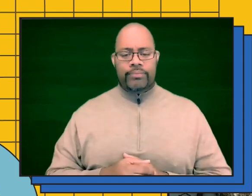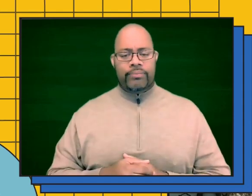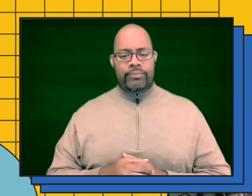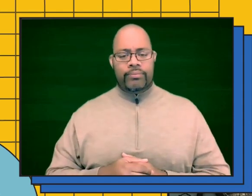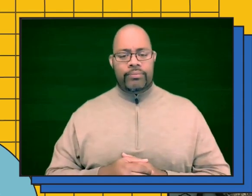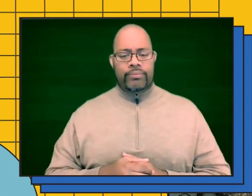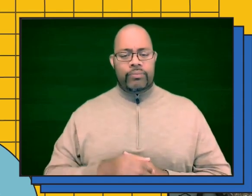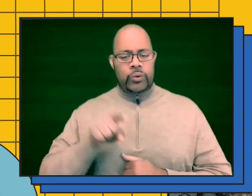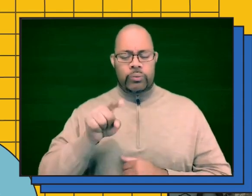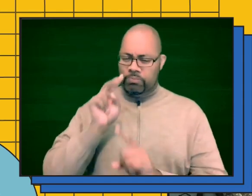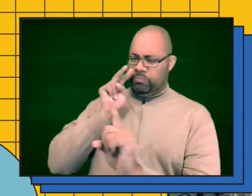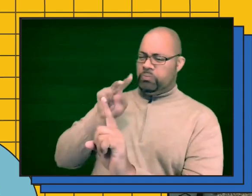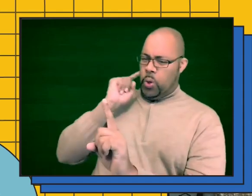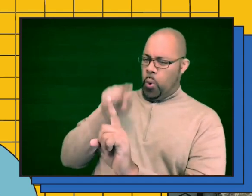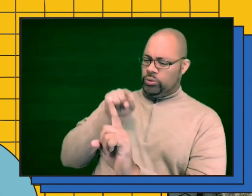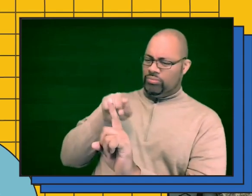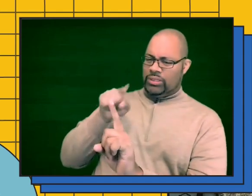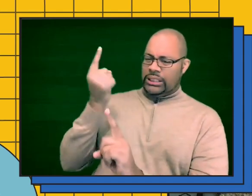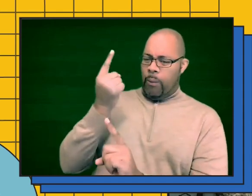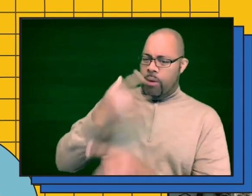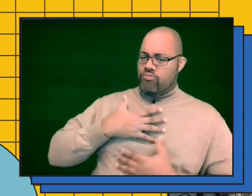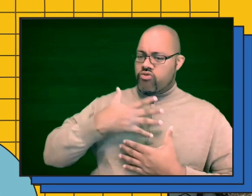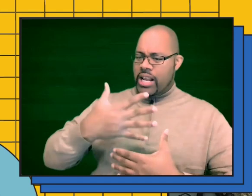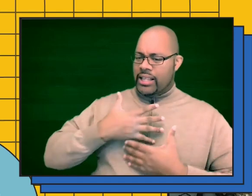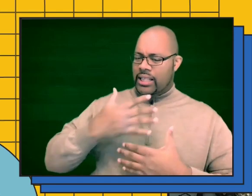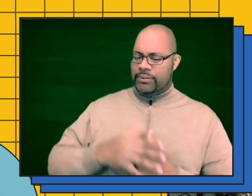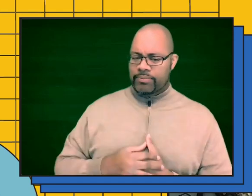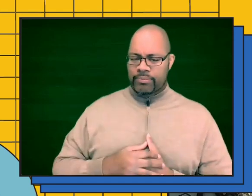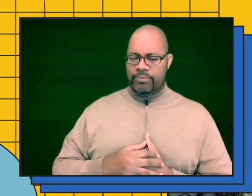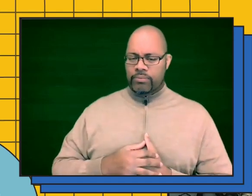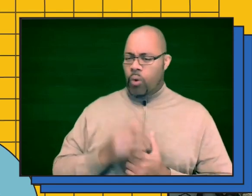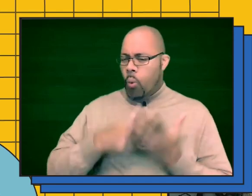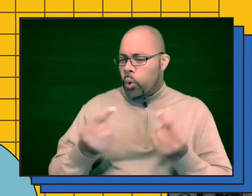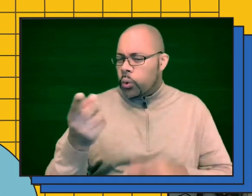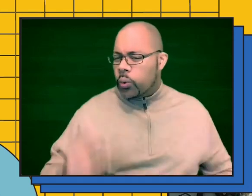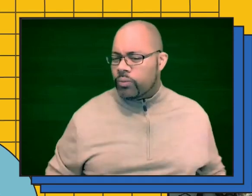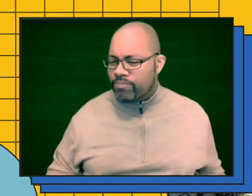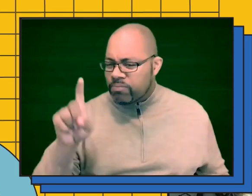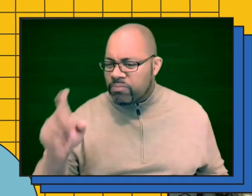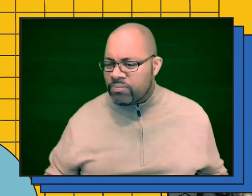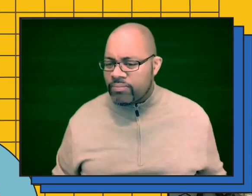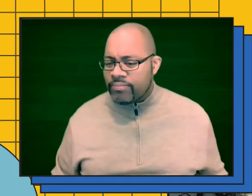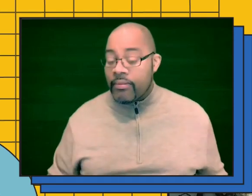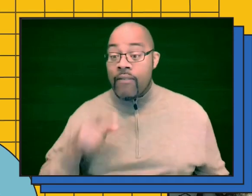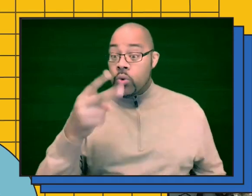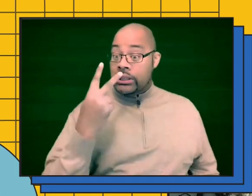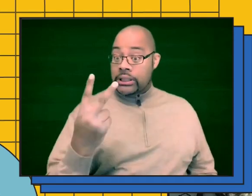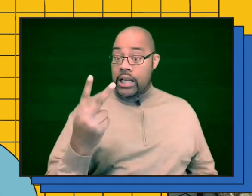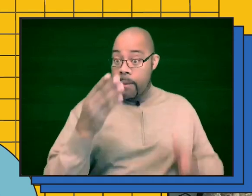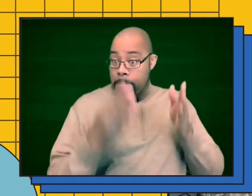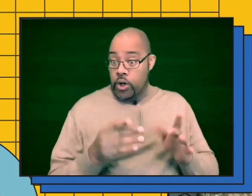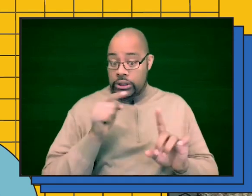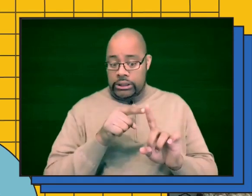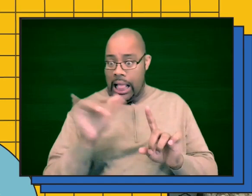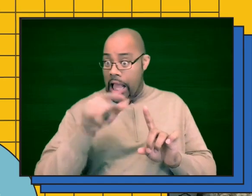ocean and you see someone breathing, what do you do? If you